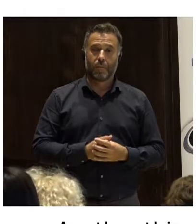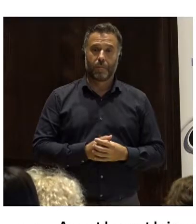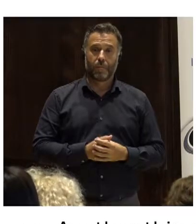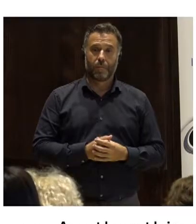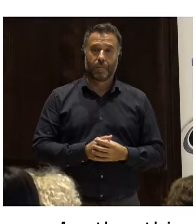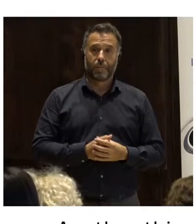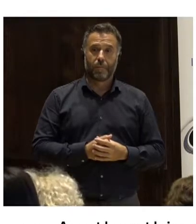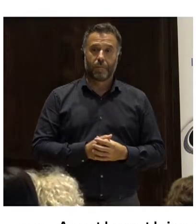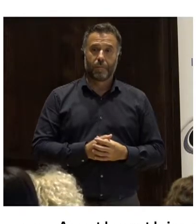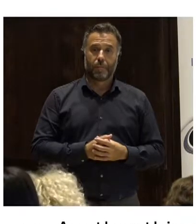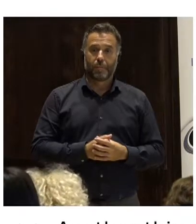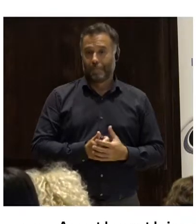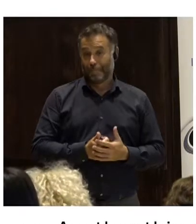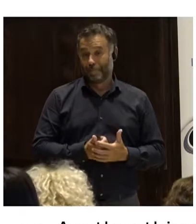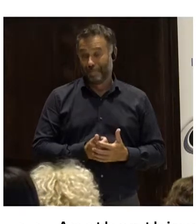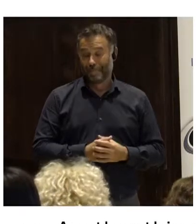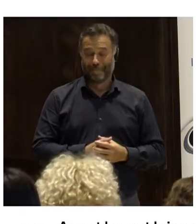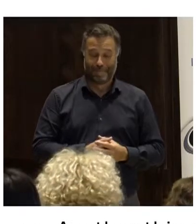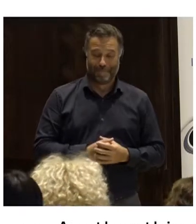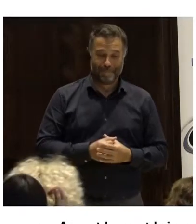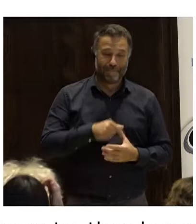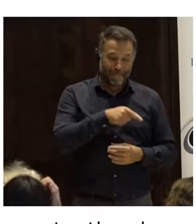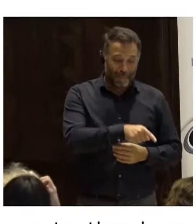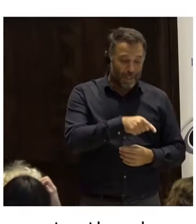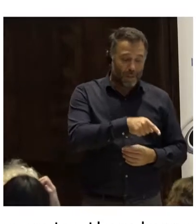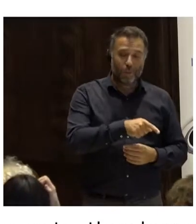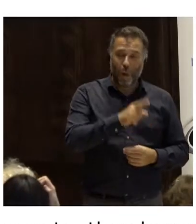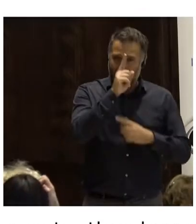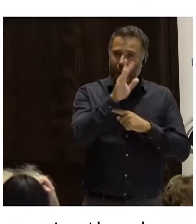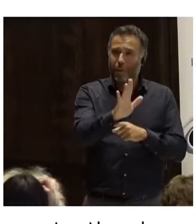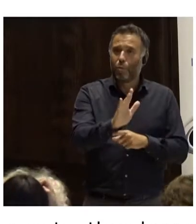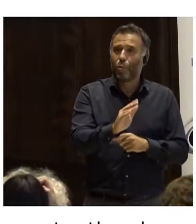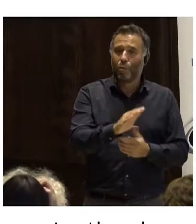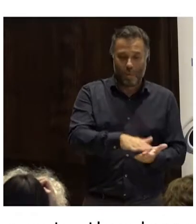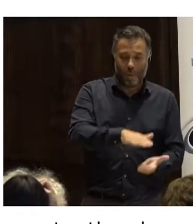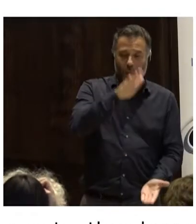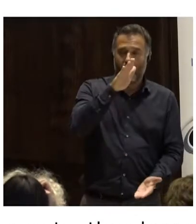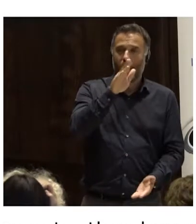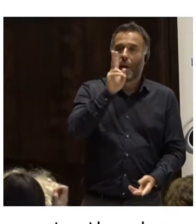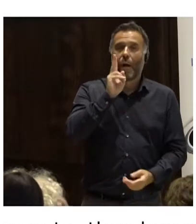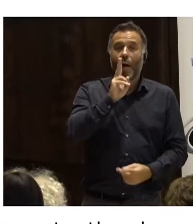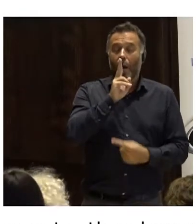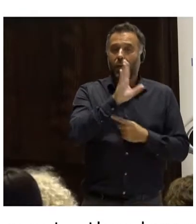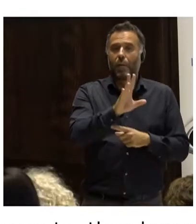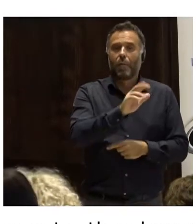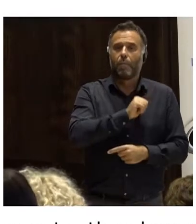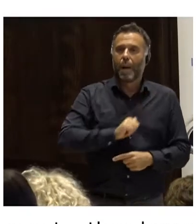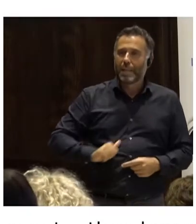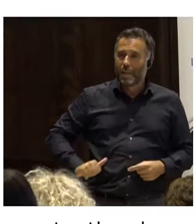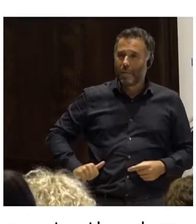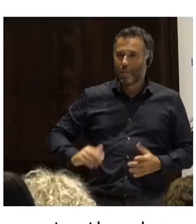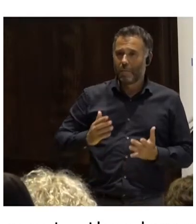They become passive, and they adopt some behaviors of